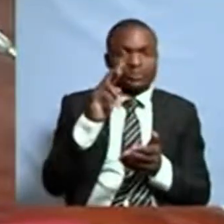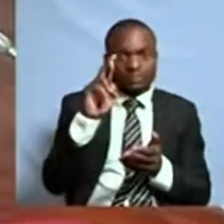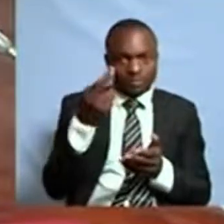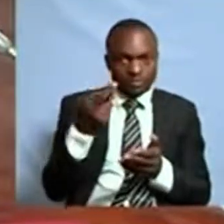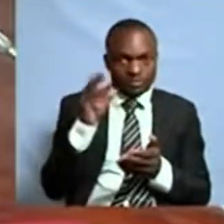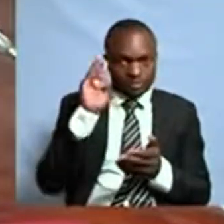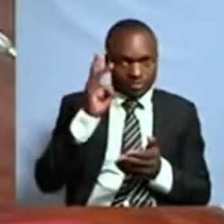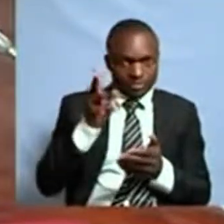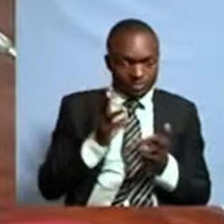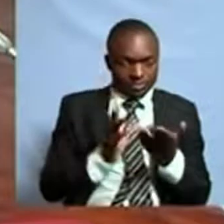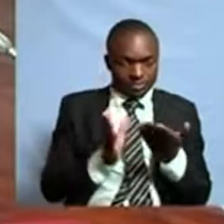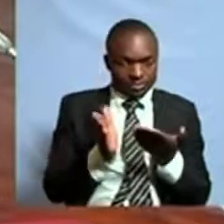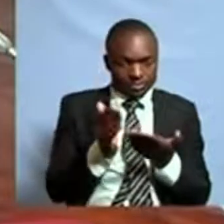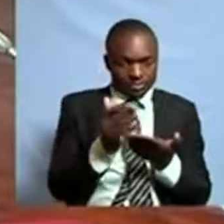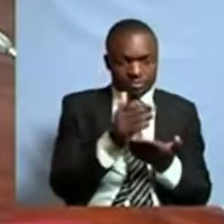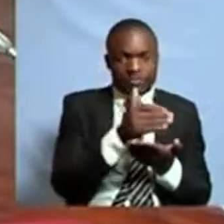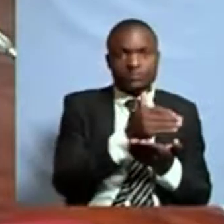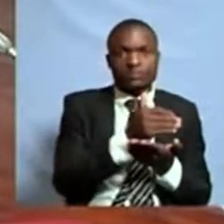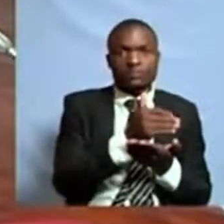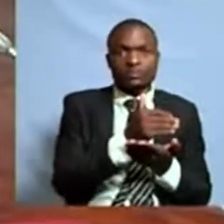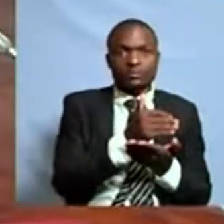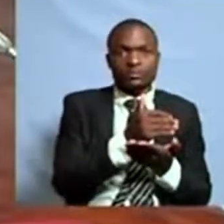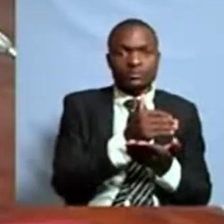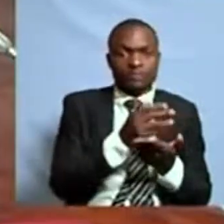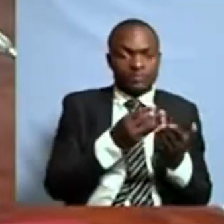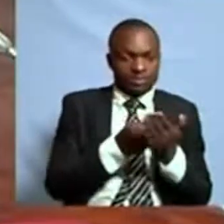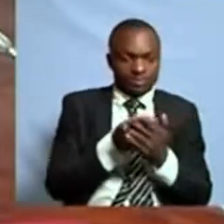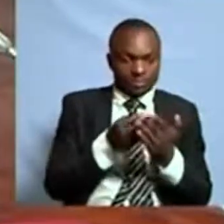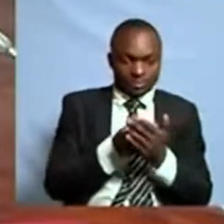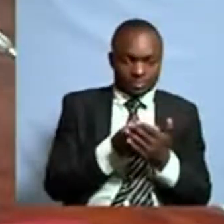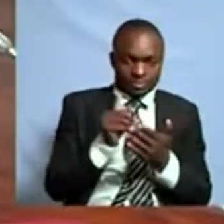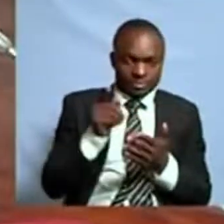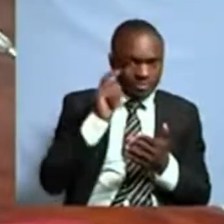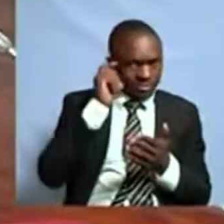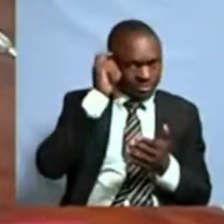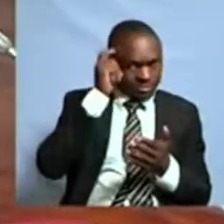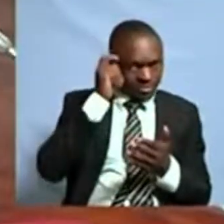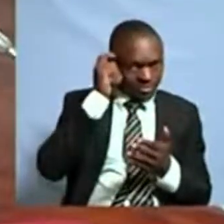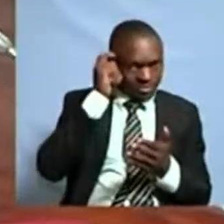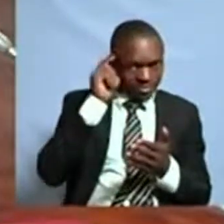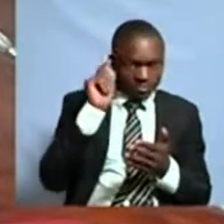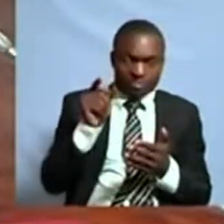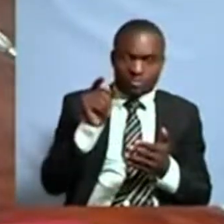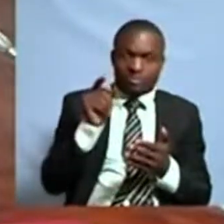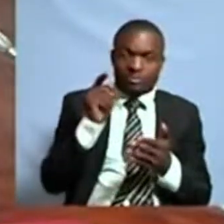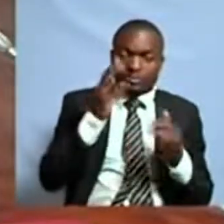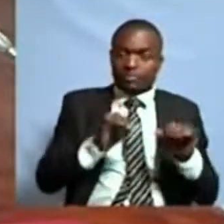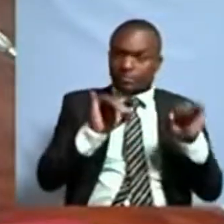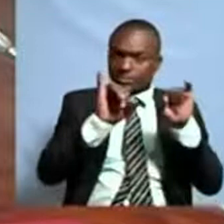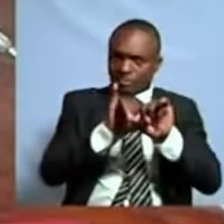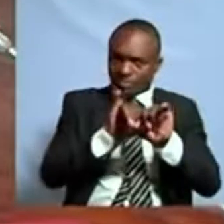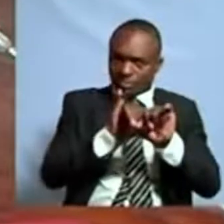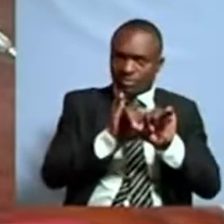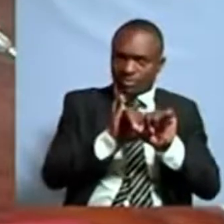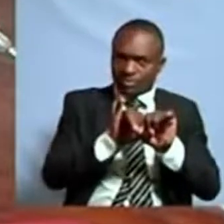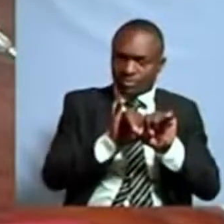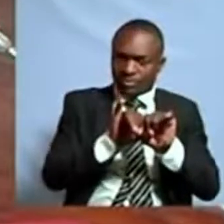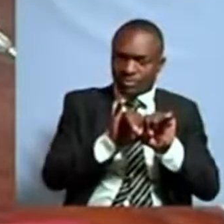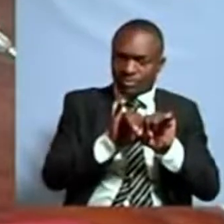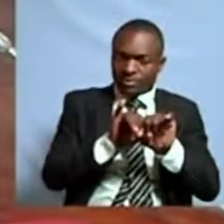been generated by the fund. So we think that that is quite critical, so that